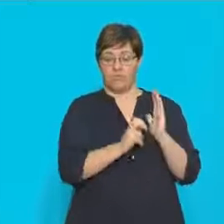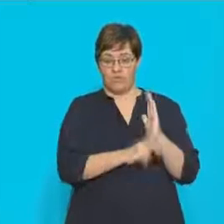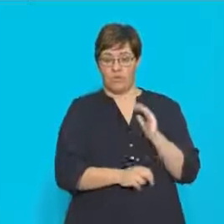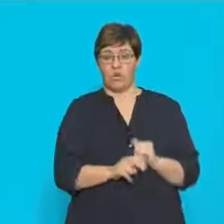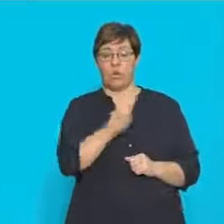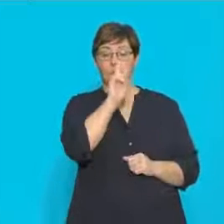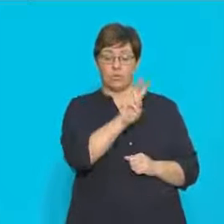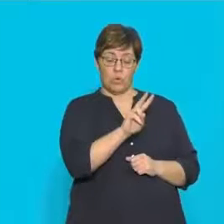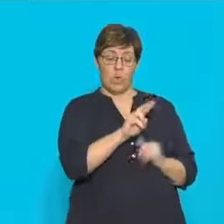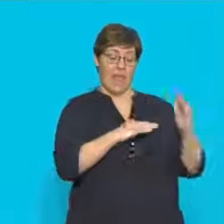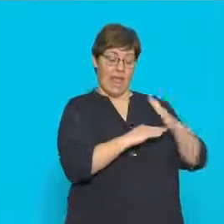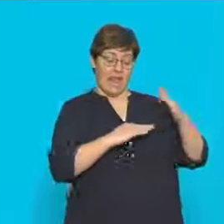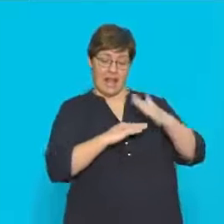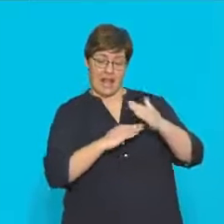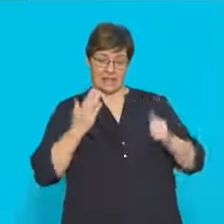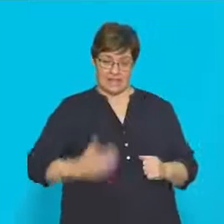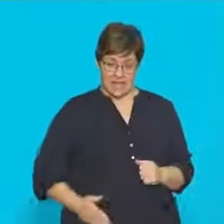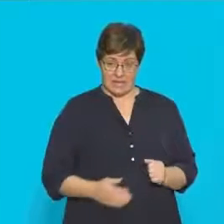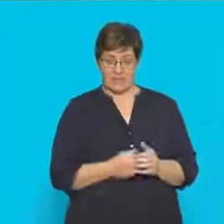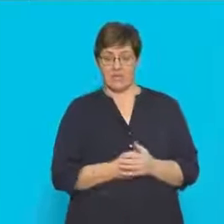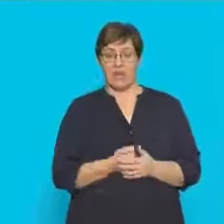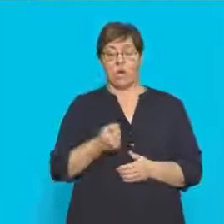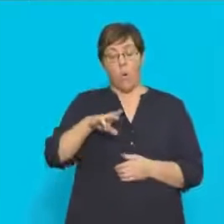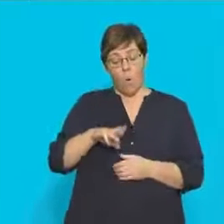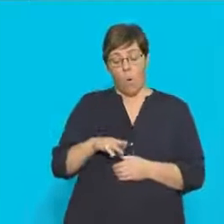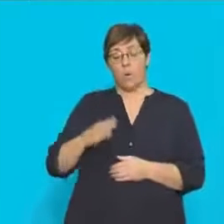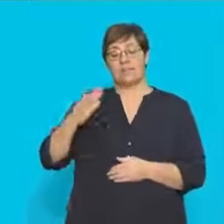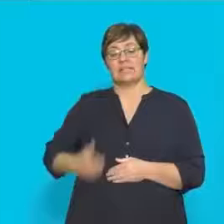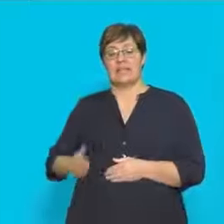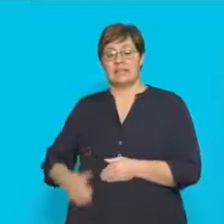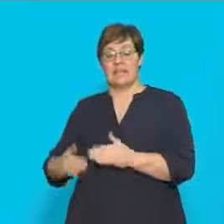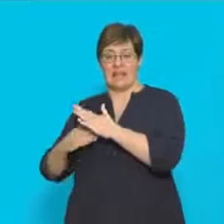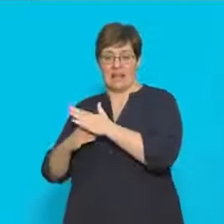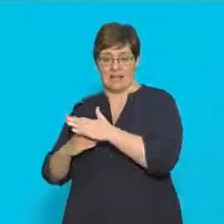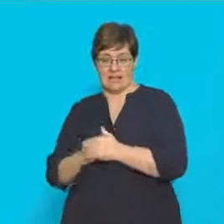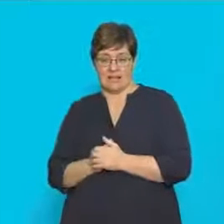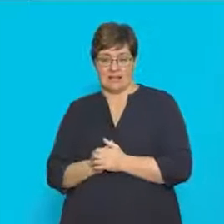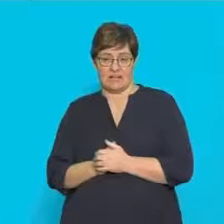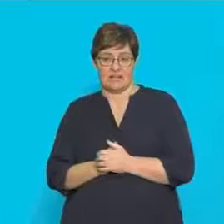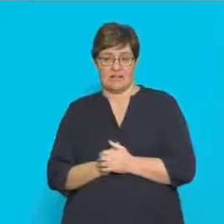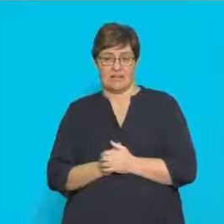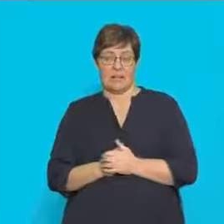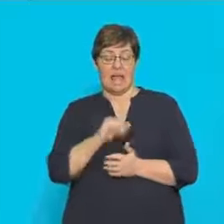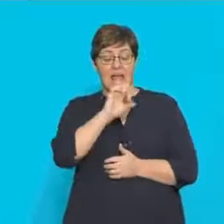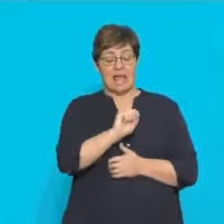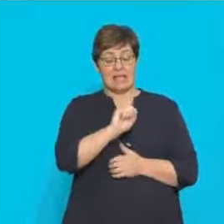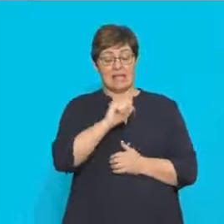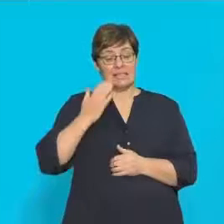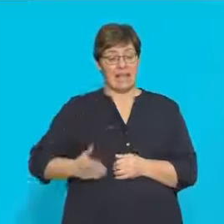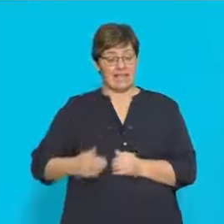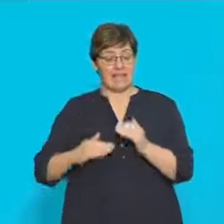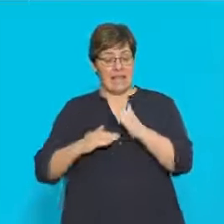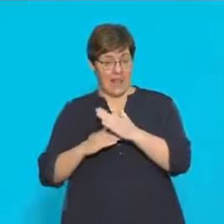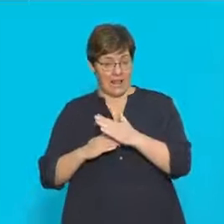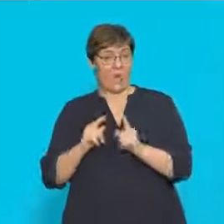two angles and a side, okay, or when we're given two sides and an angle.